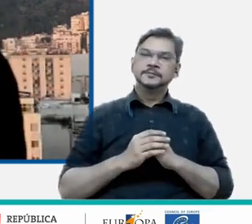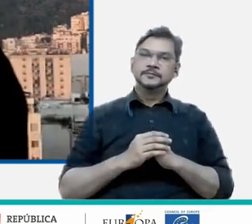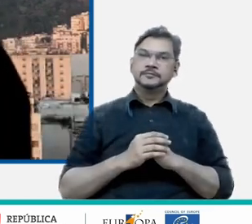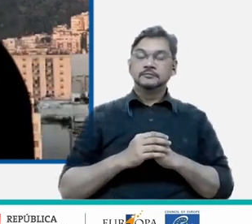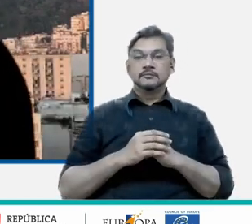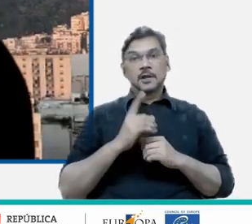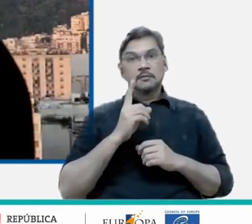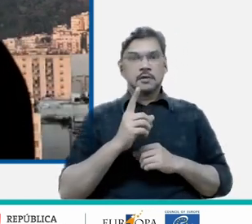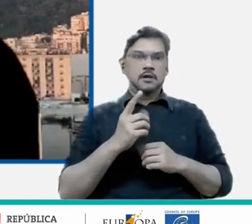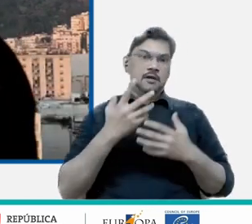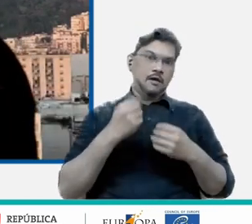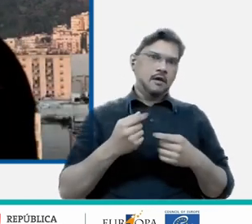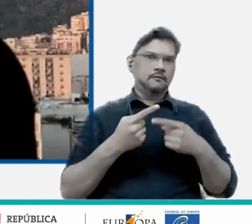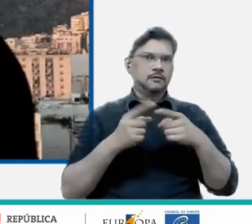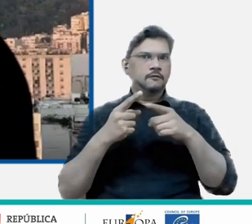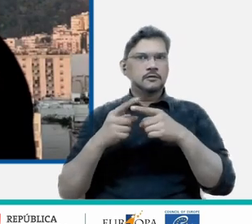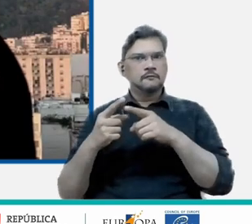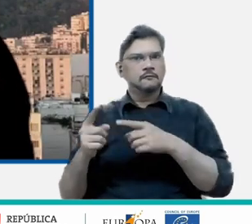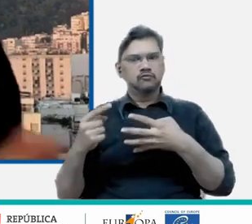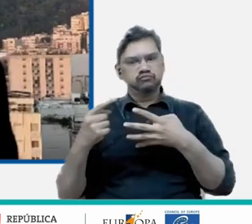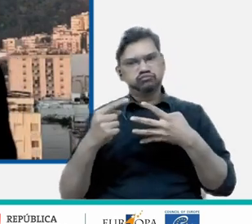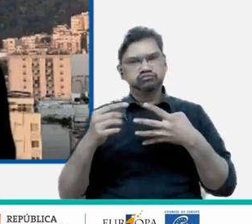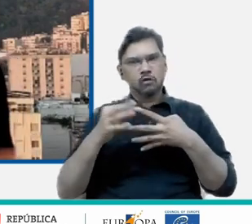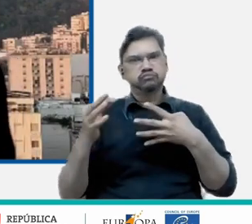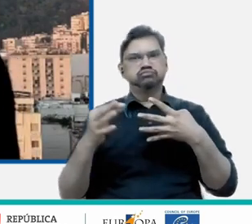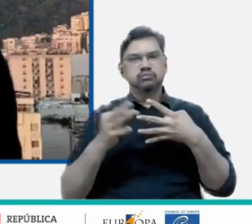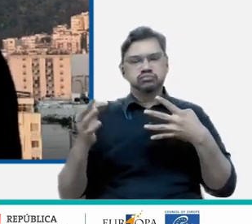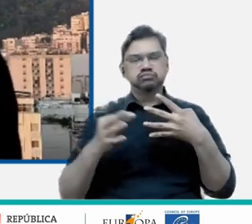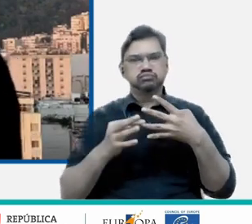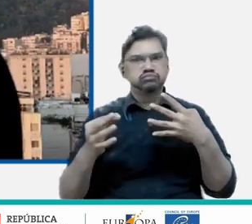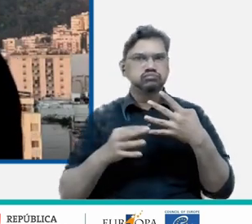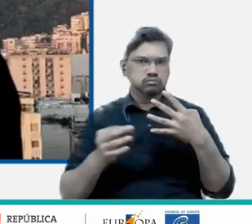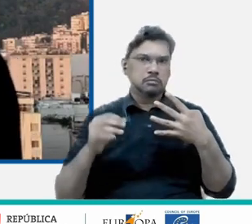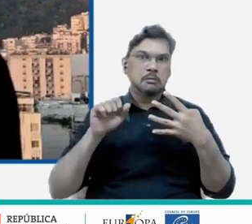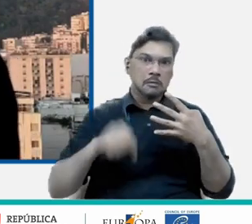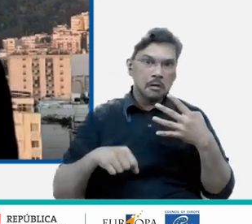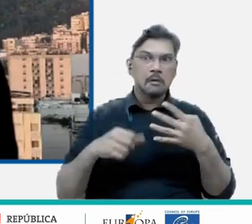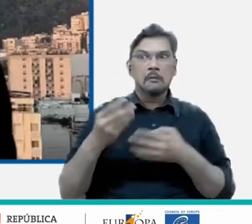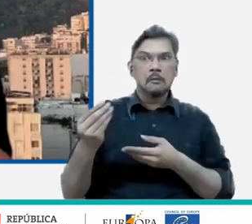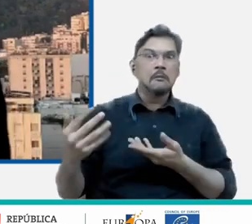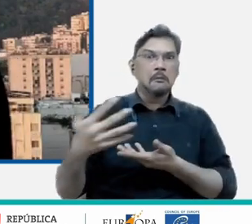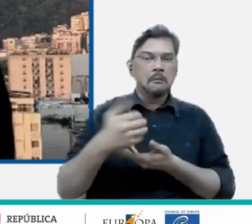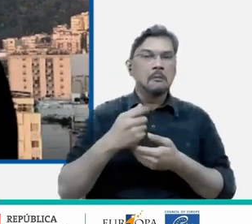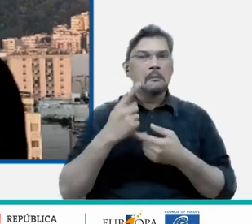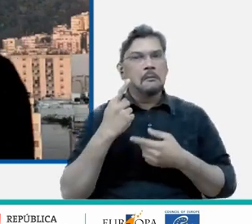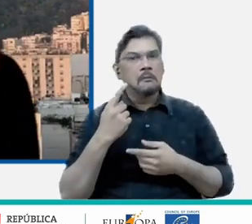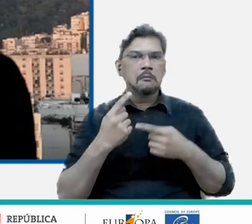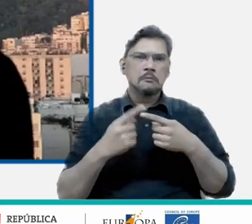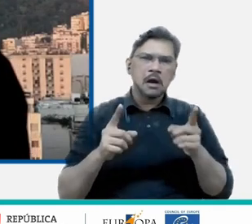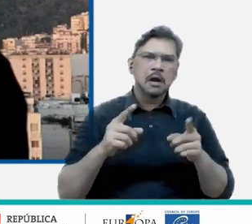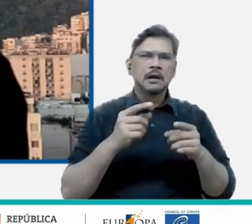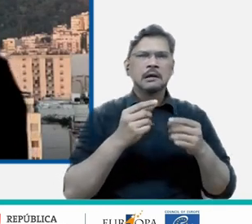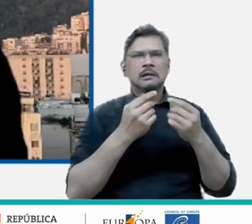options in terms of financing urban climate projects, but many cities are not aware of these possibilities or don't have the